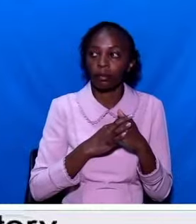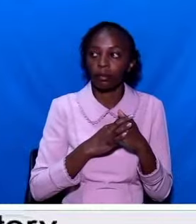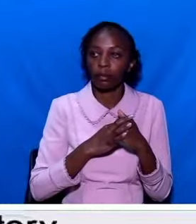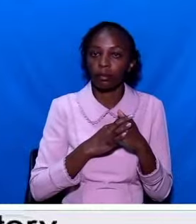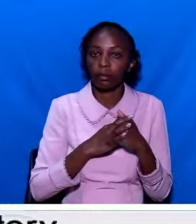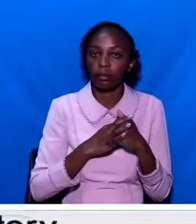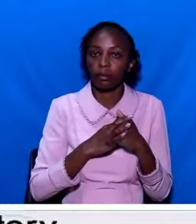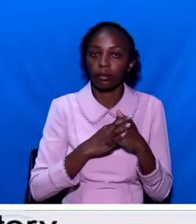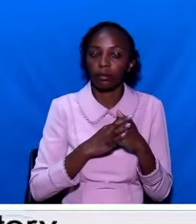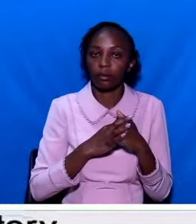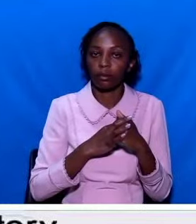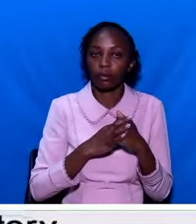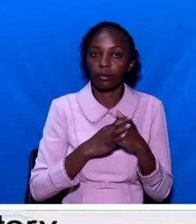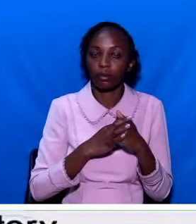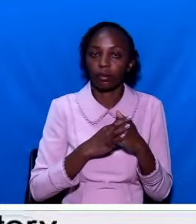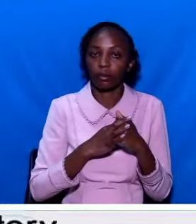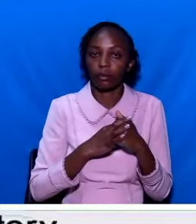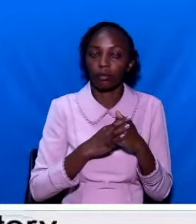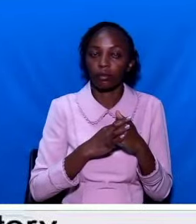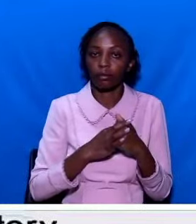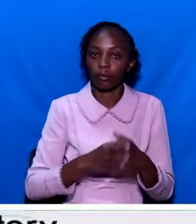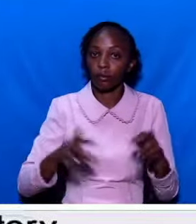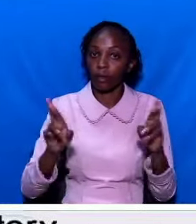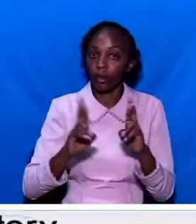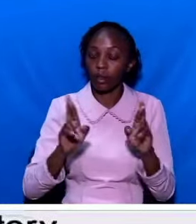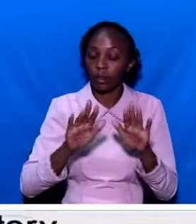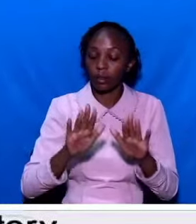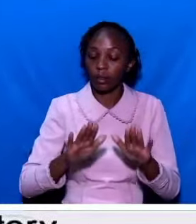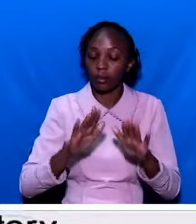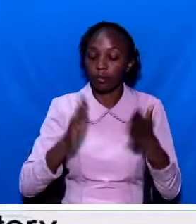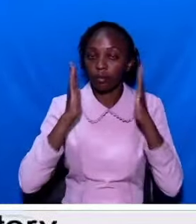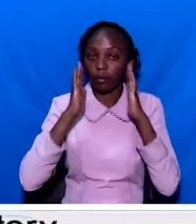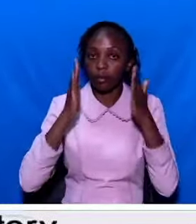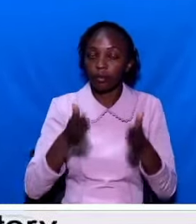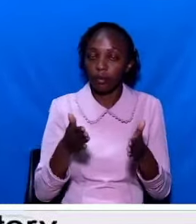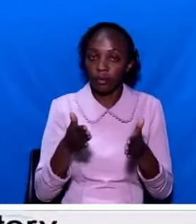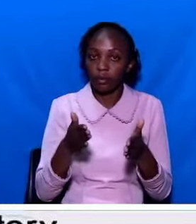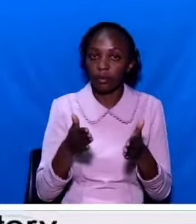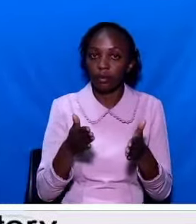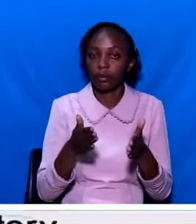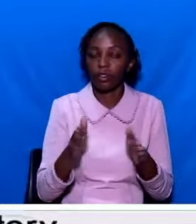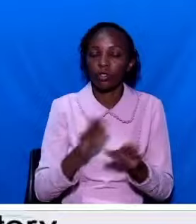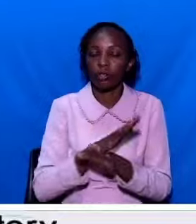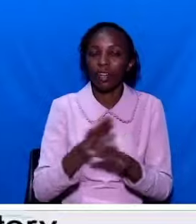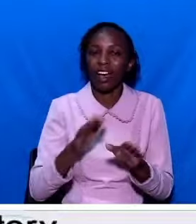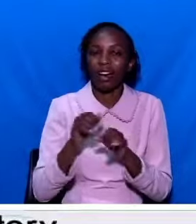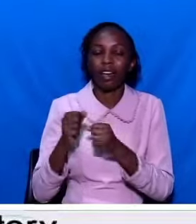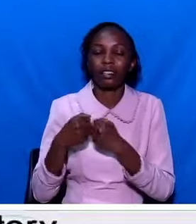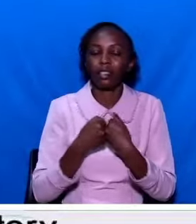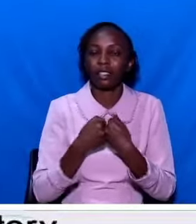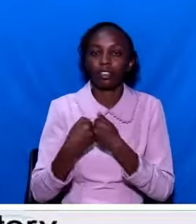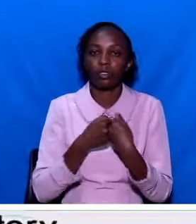we need to remain committed to the unshakable faith